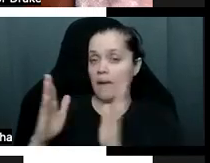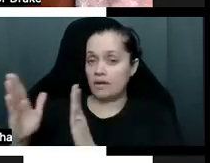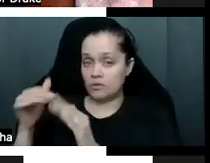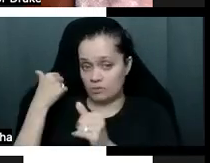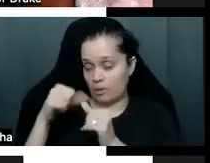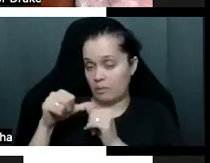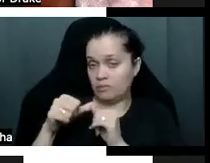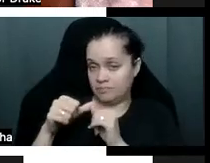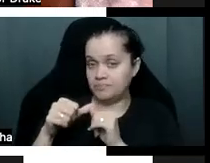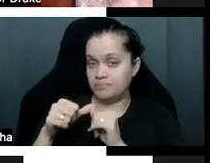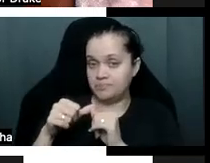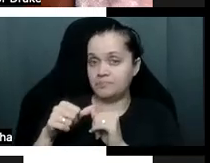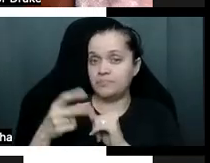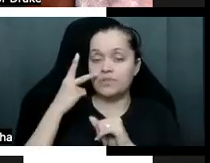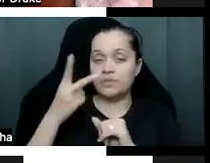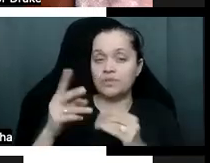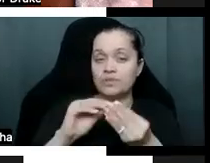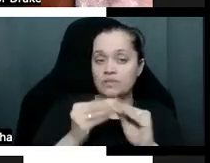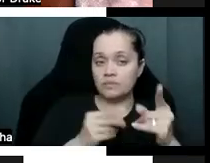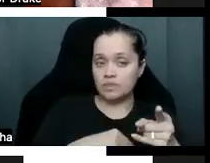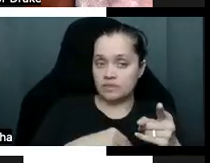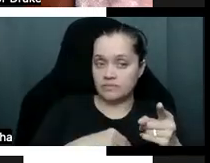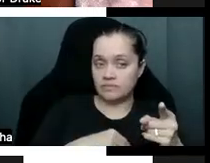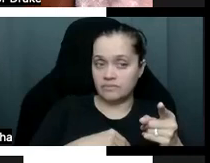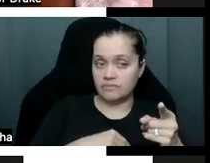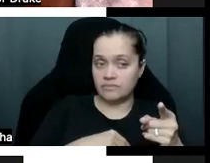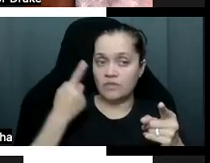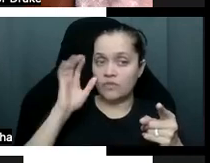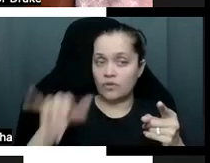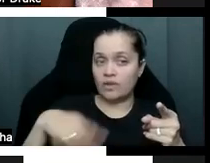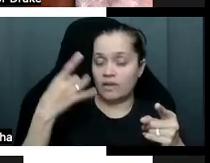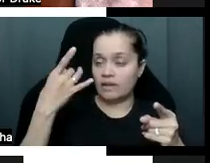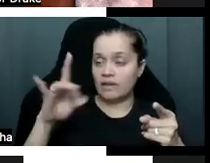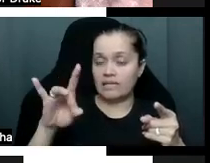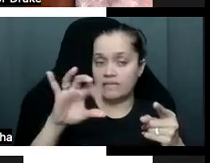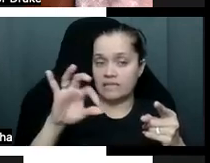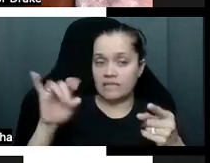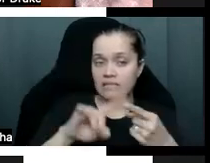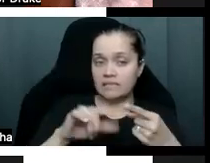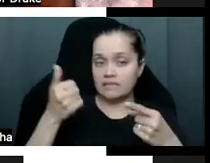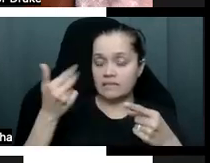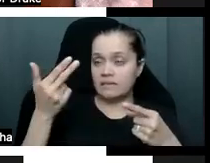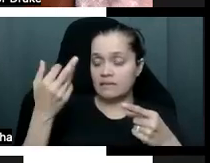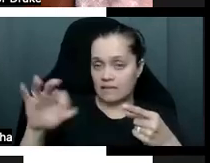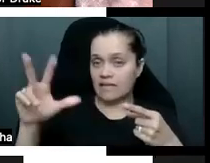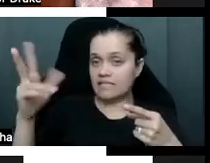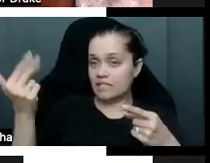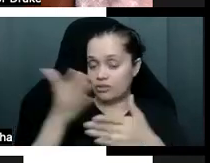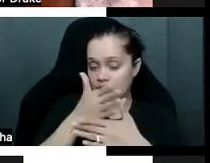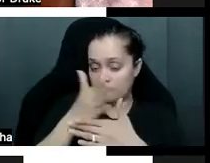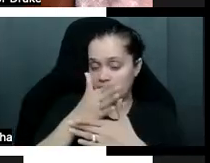patterns. So look at the numbers here. For that 1899 to 1913 time frame,